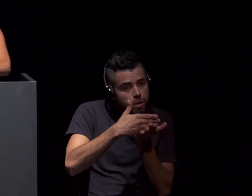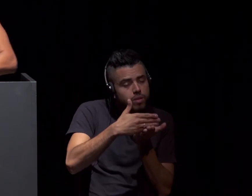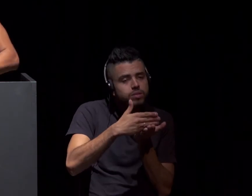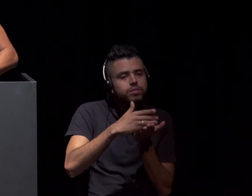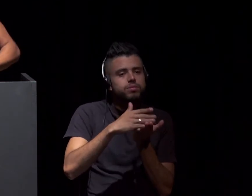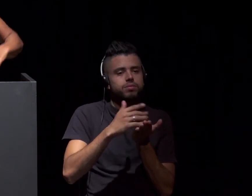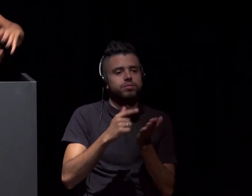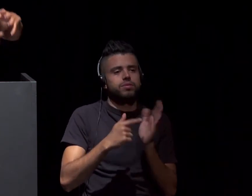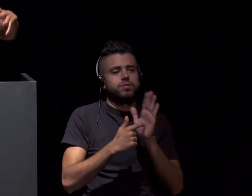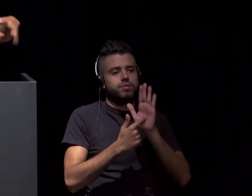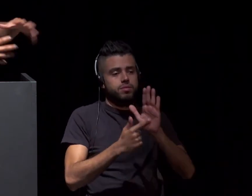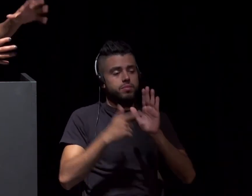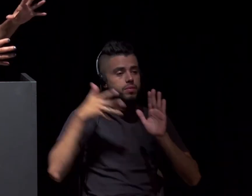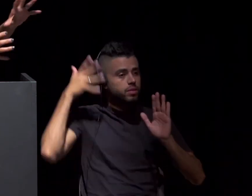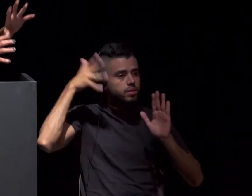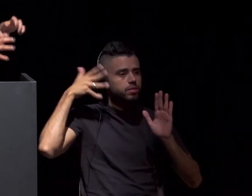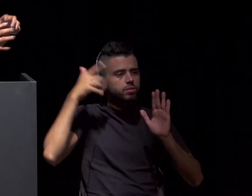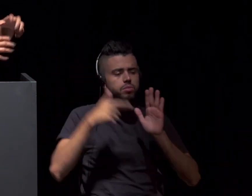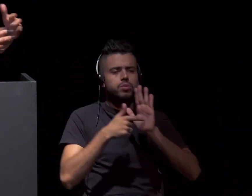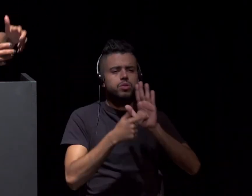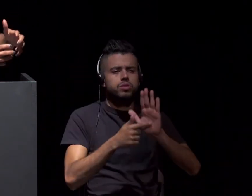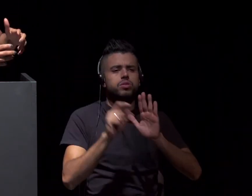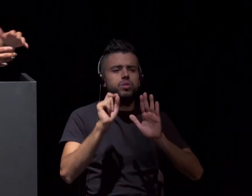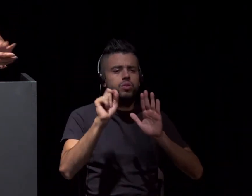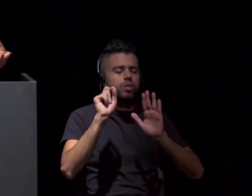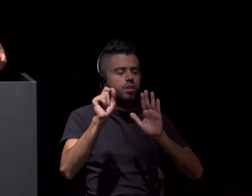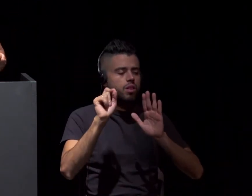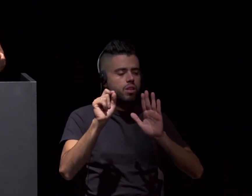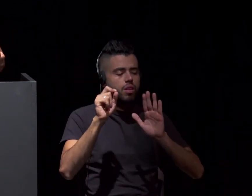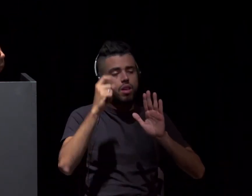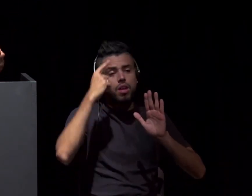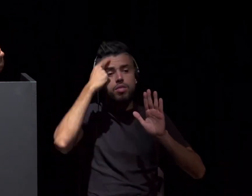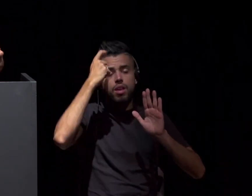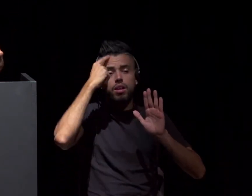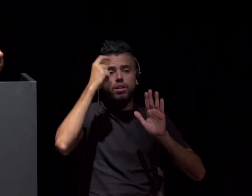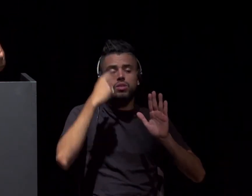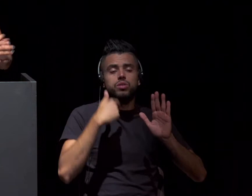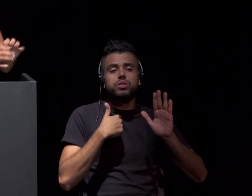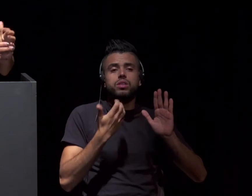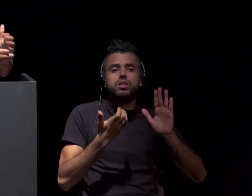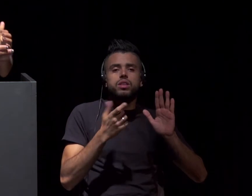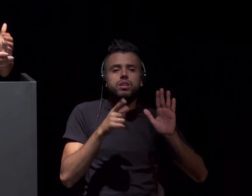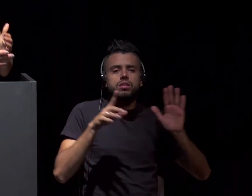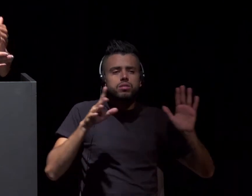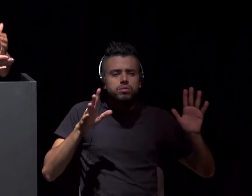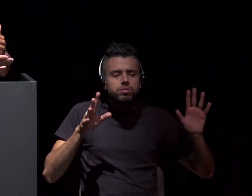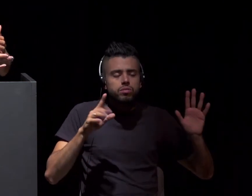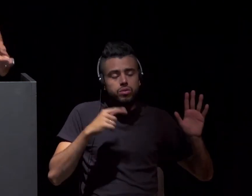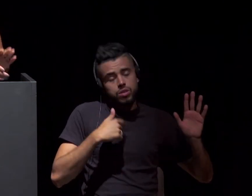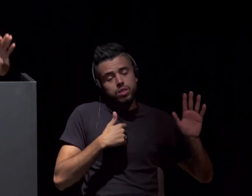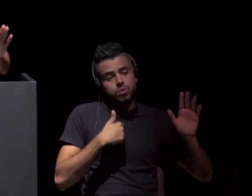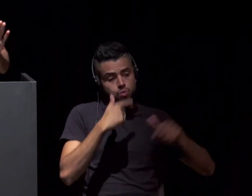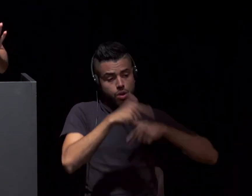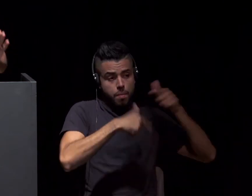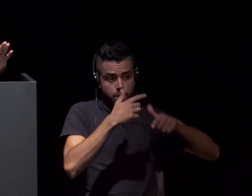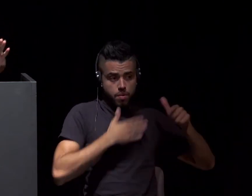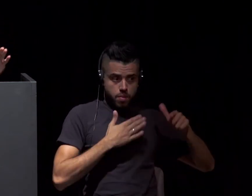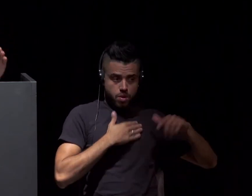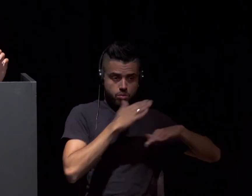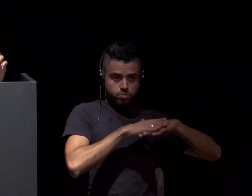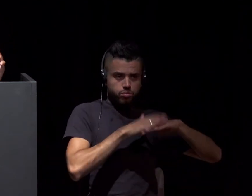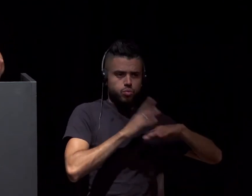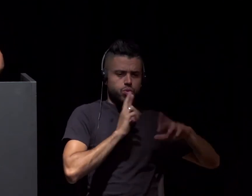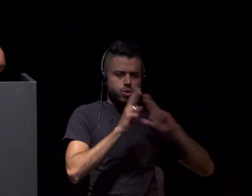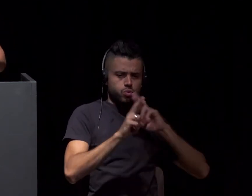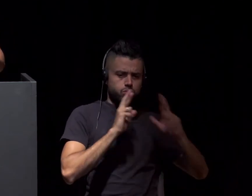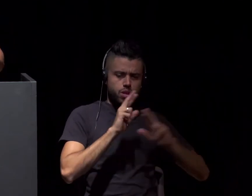counterintuitive it was to present you with the outcome of my fieldwork, so to speak. But I now